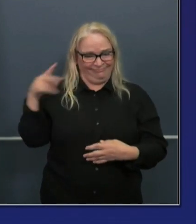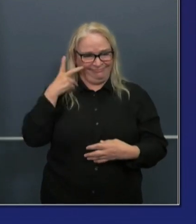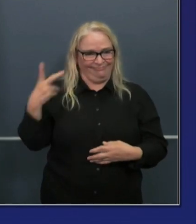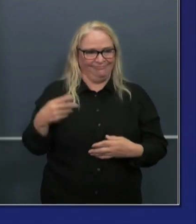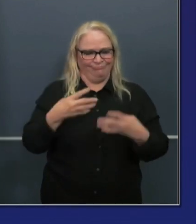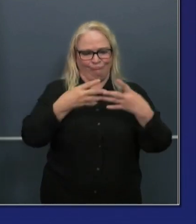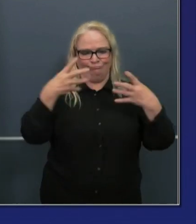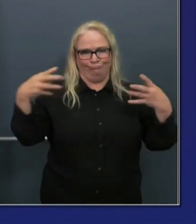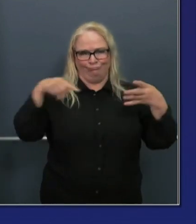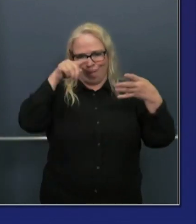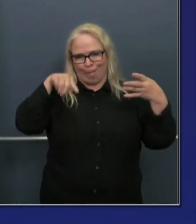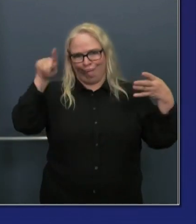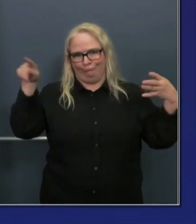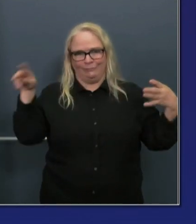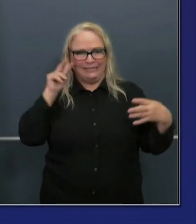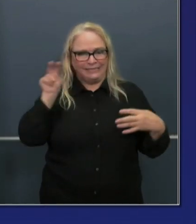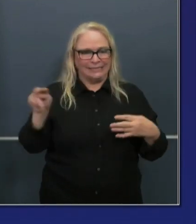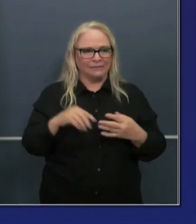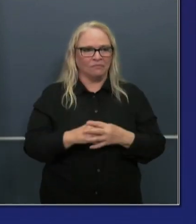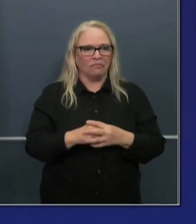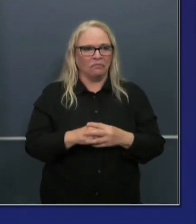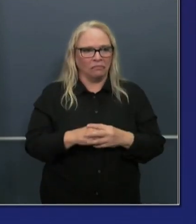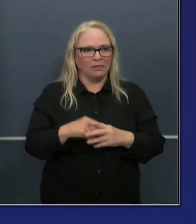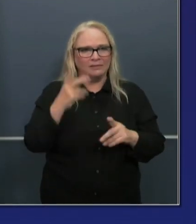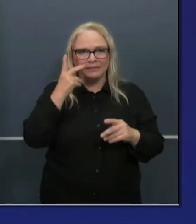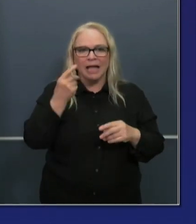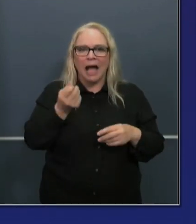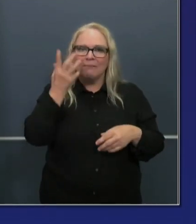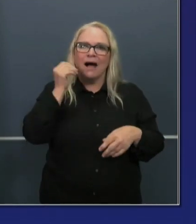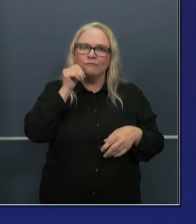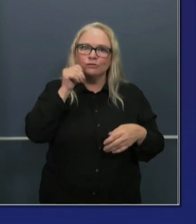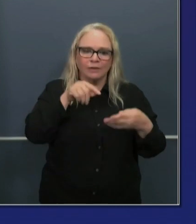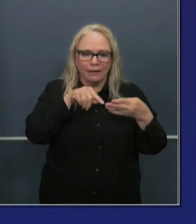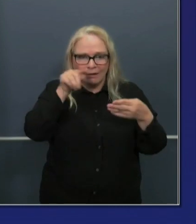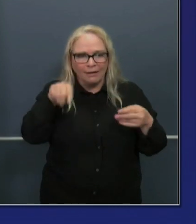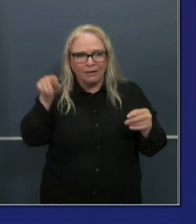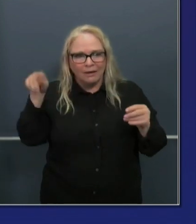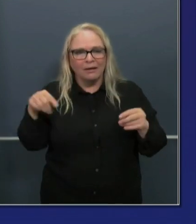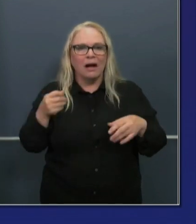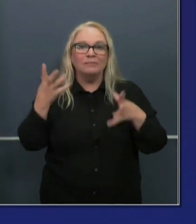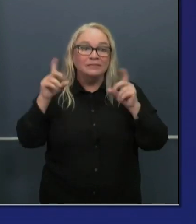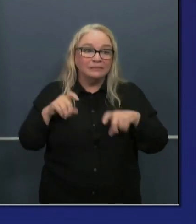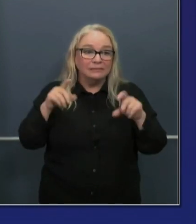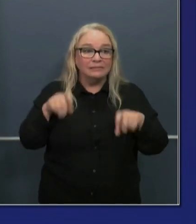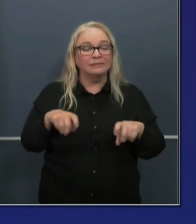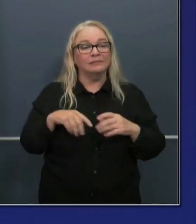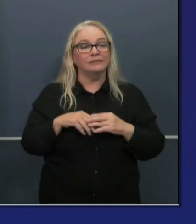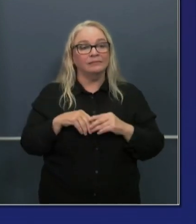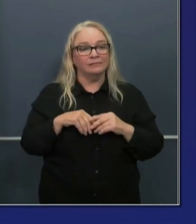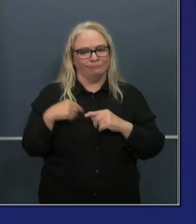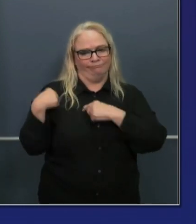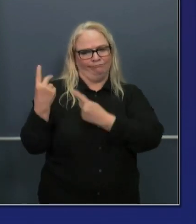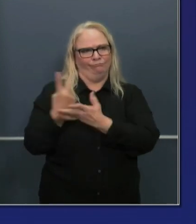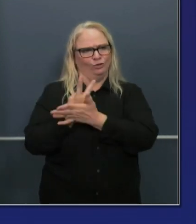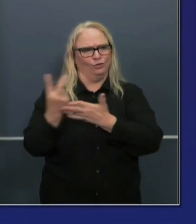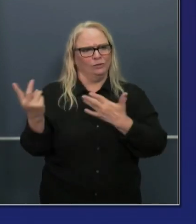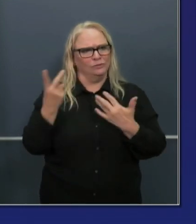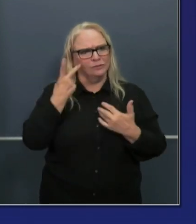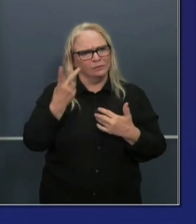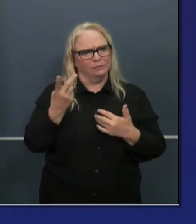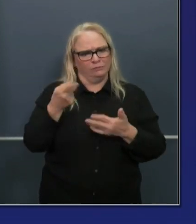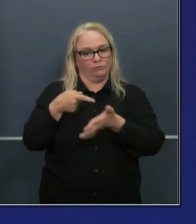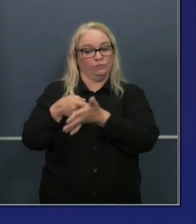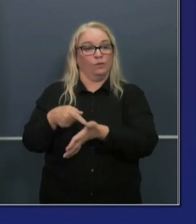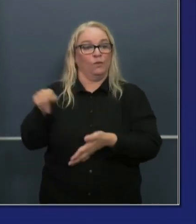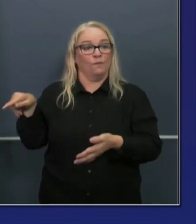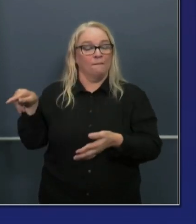positive for COVID-19. Positivity rate, first 14 days that we began putting this information together, was as high